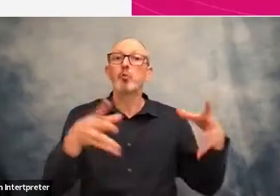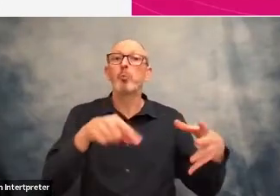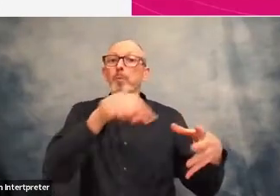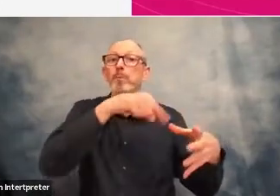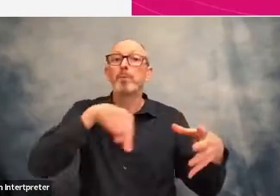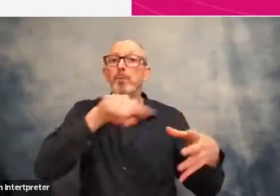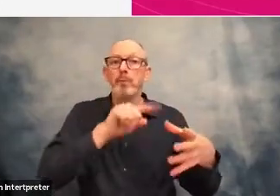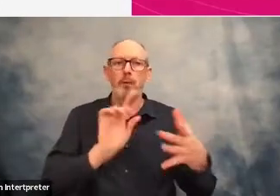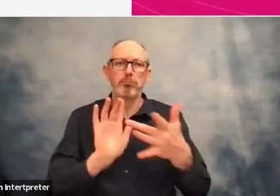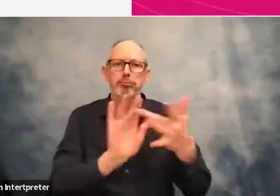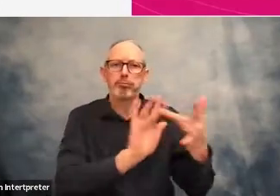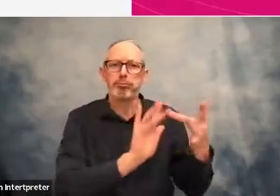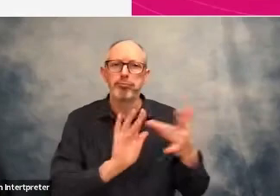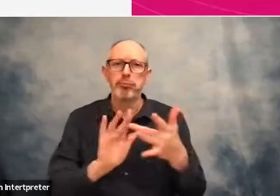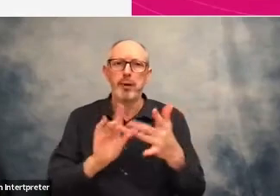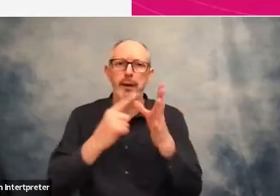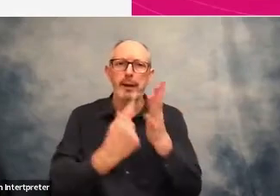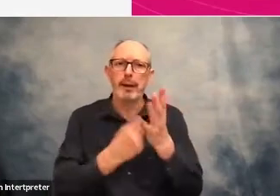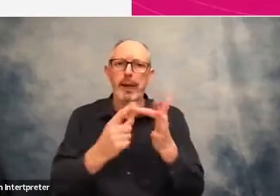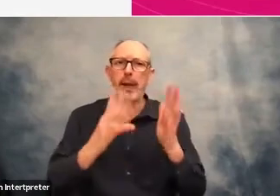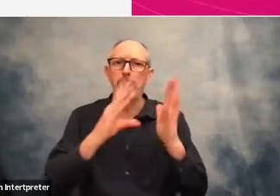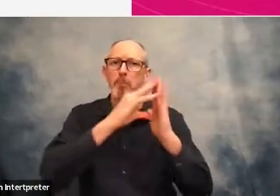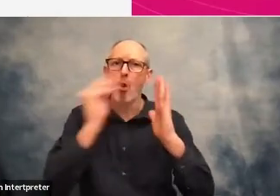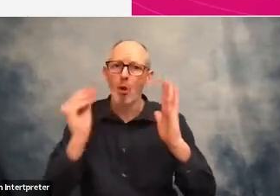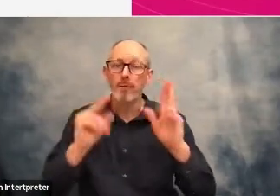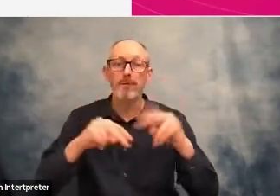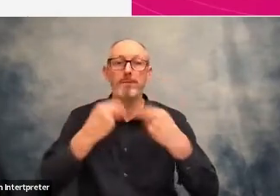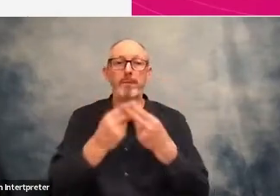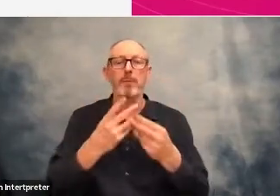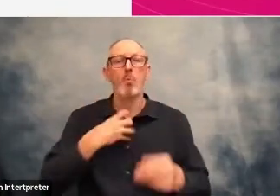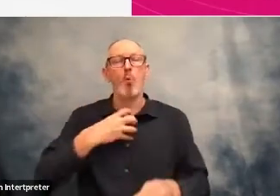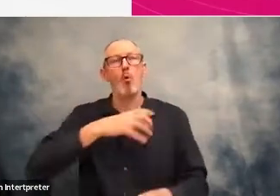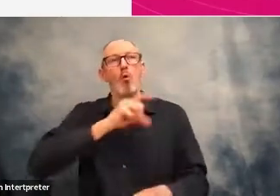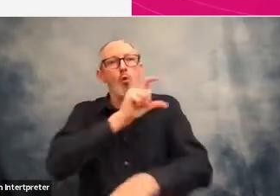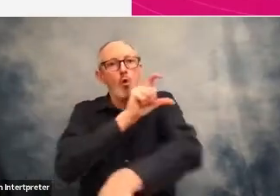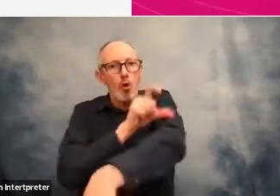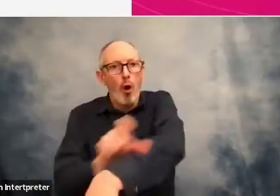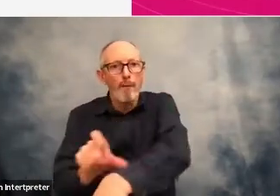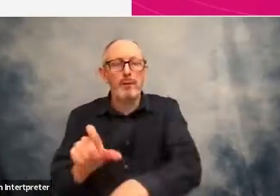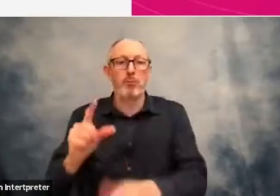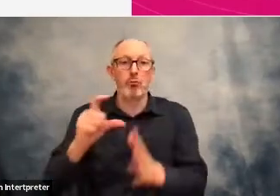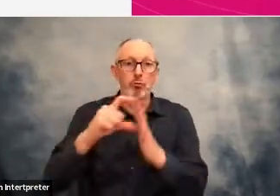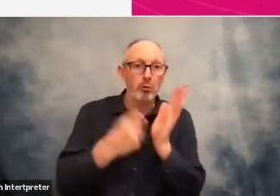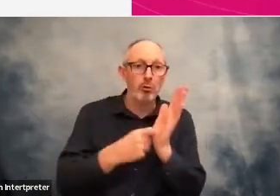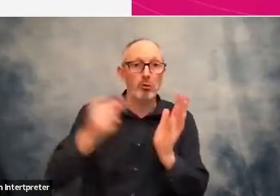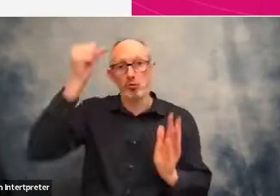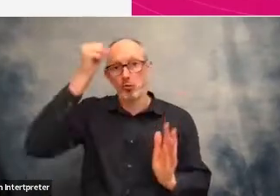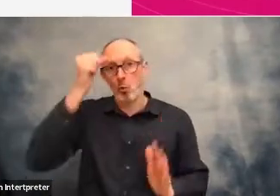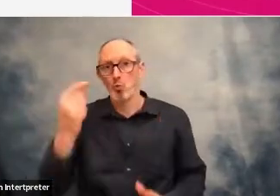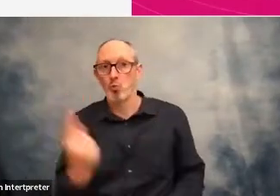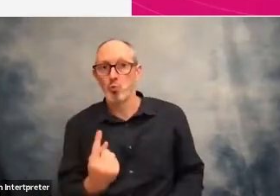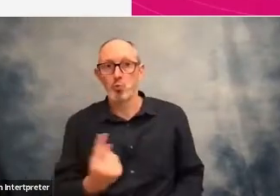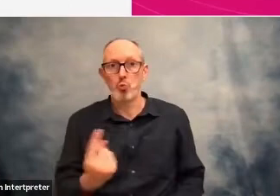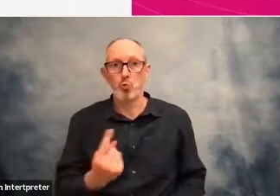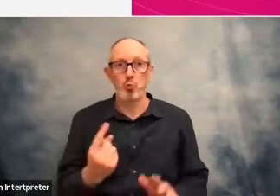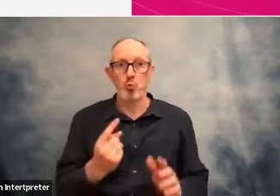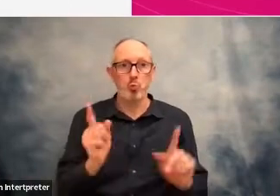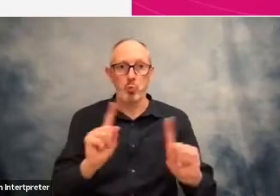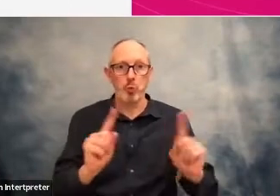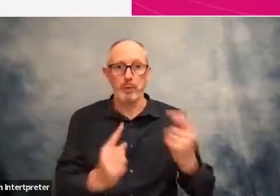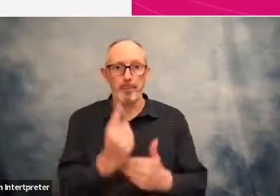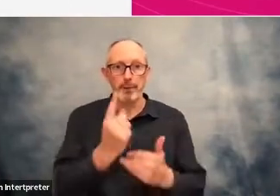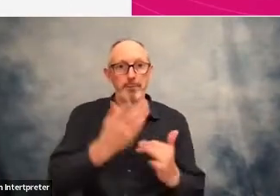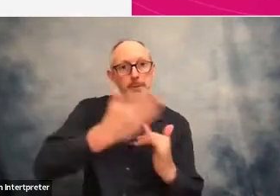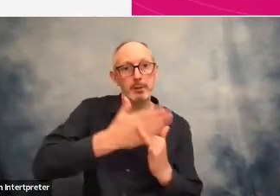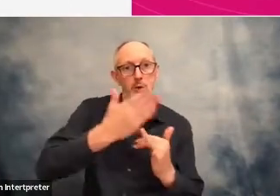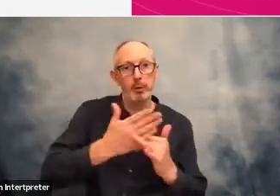models to give families confidence to act, enable clinicians to see what's actually happening between sessions, and individuals to gain agency over their own progress rather